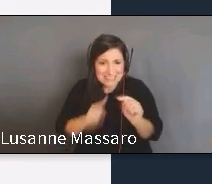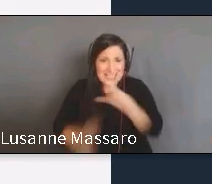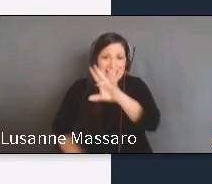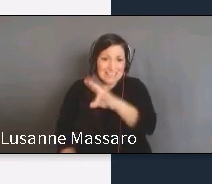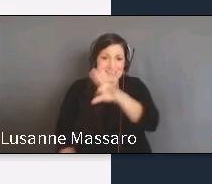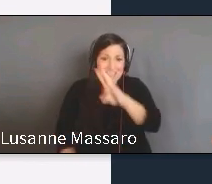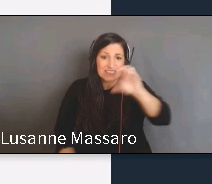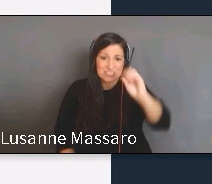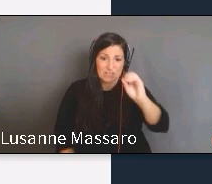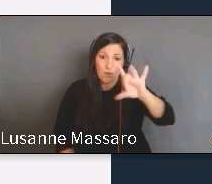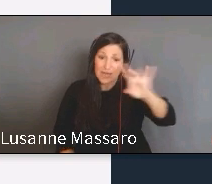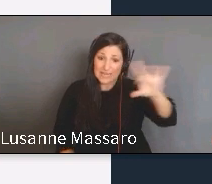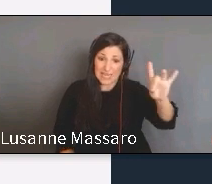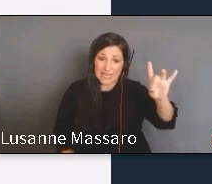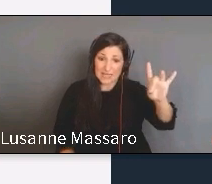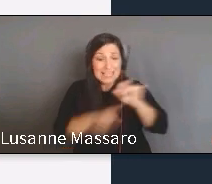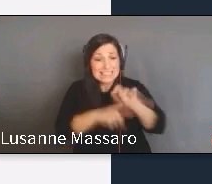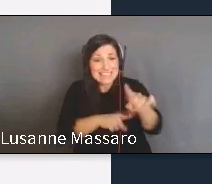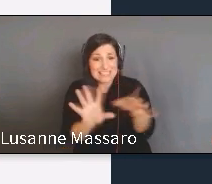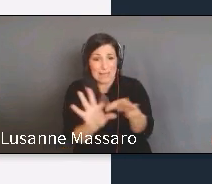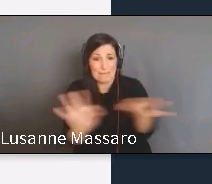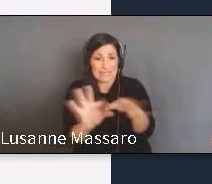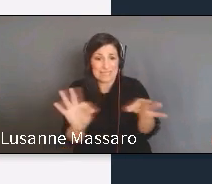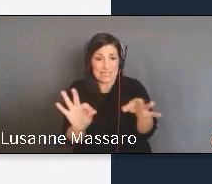77088. You want to text the message Amazon,